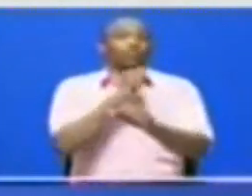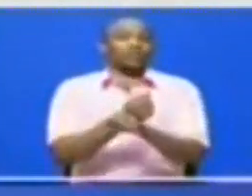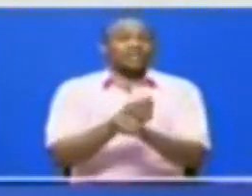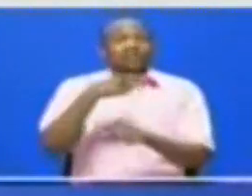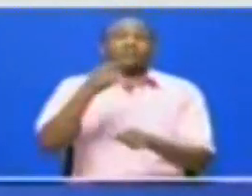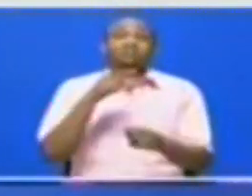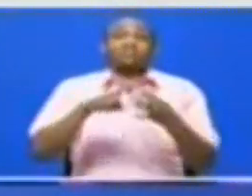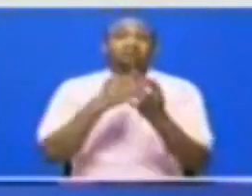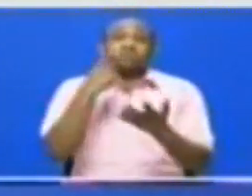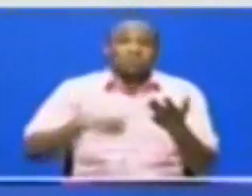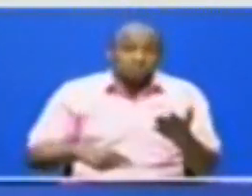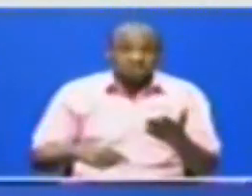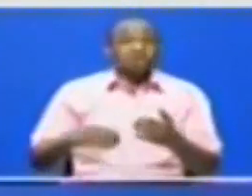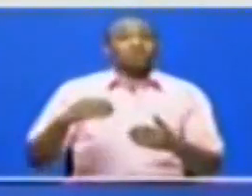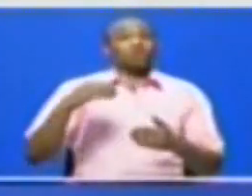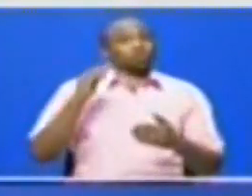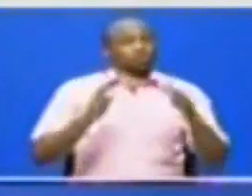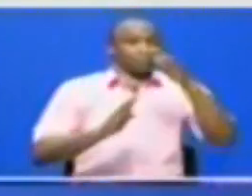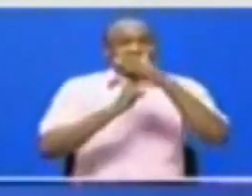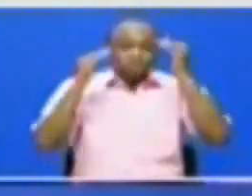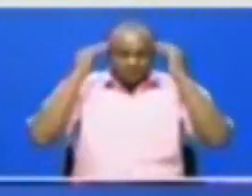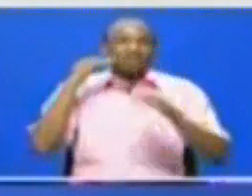wanaanza kusema Supreme Court ni wakora.